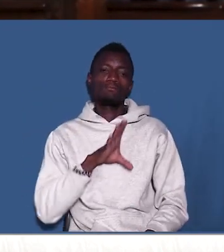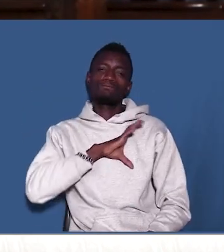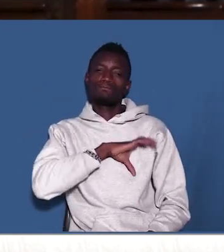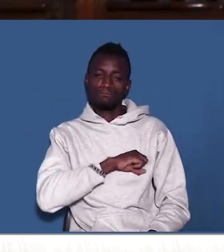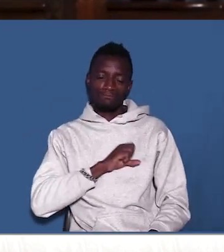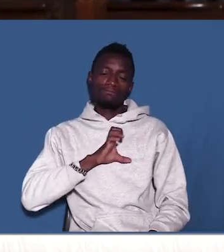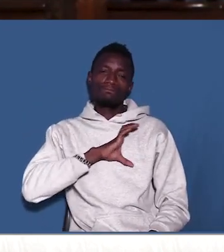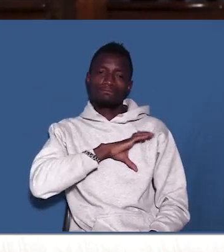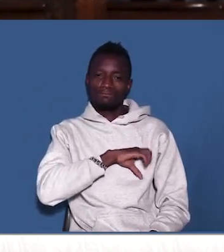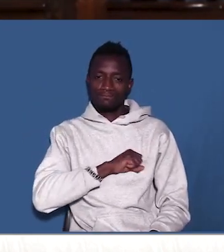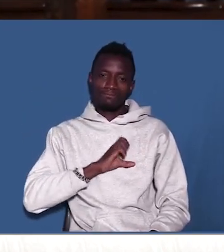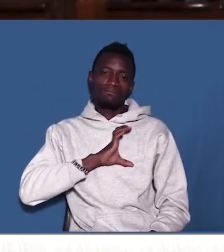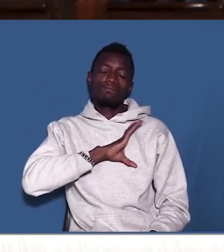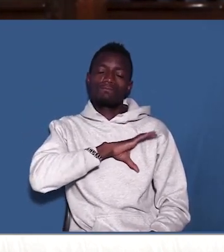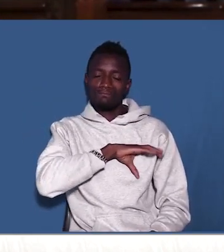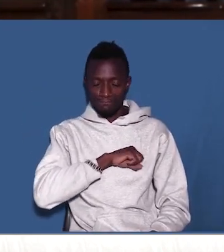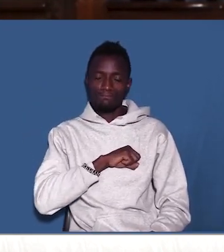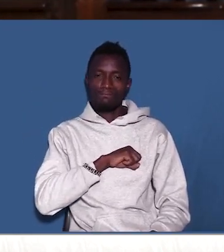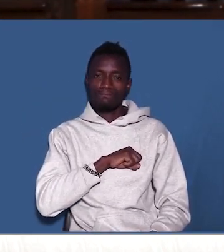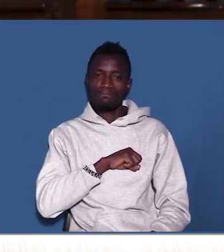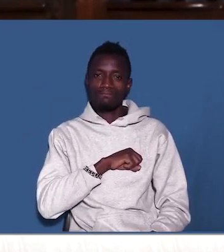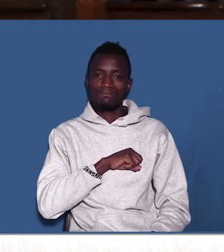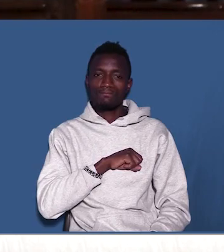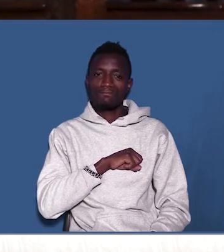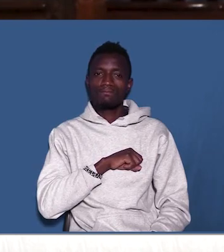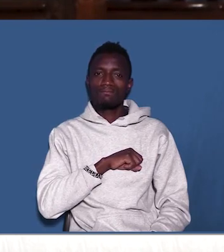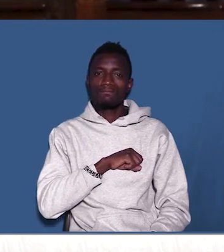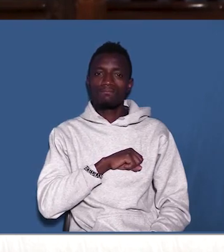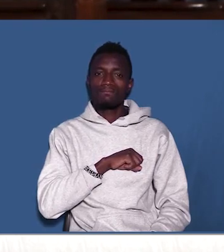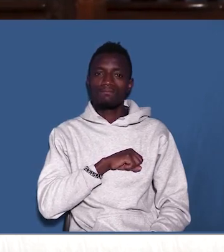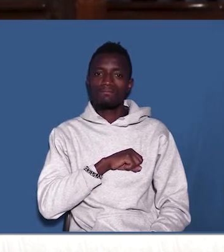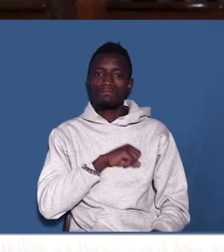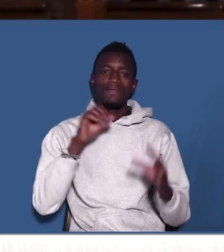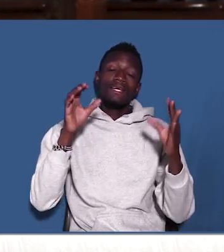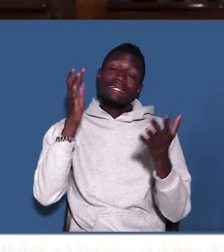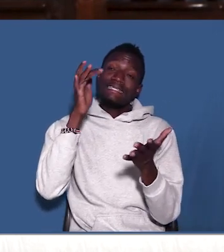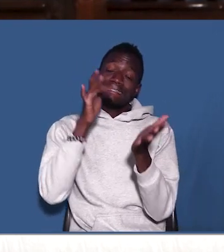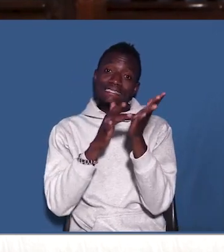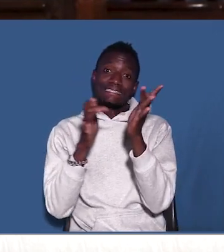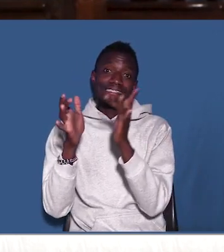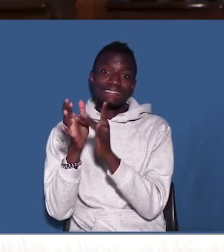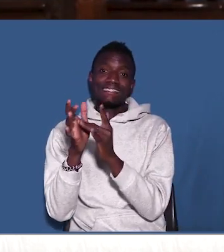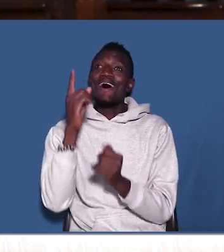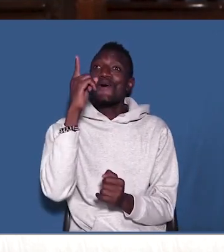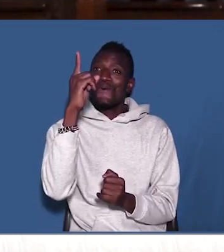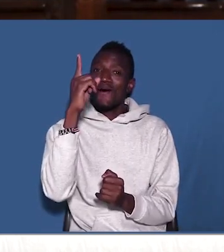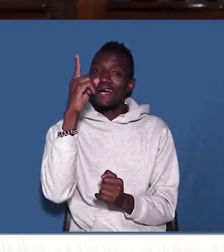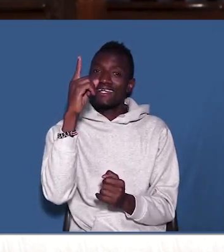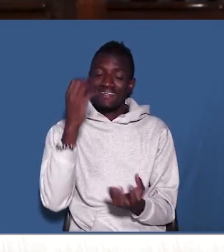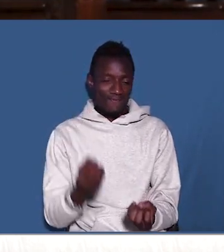of God has been satisfied in him. The perfect sacrifice has been